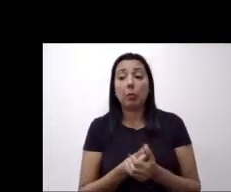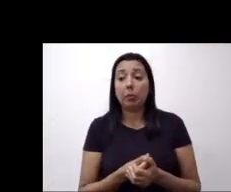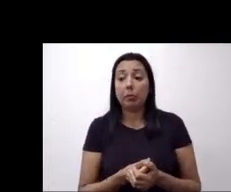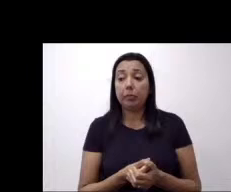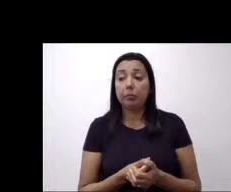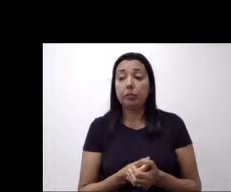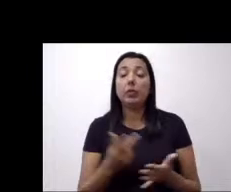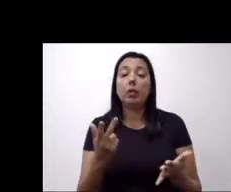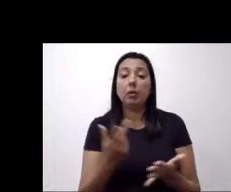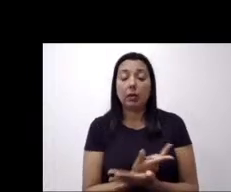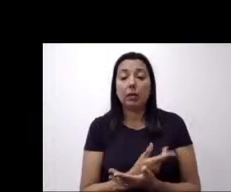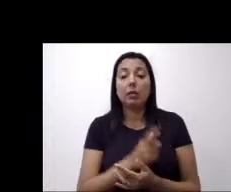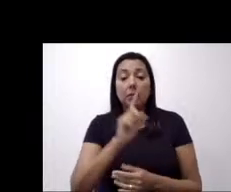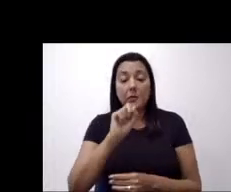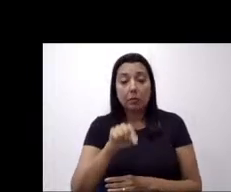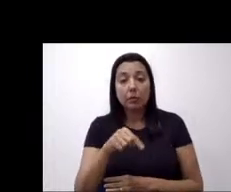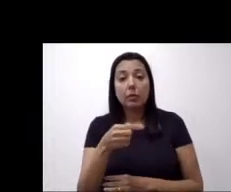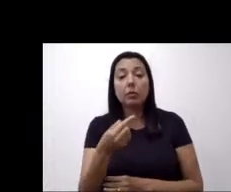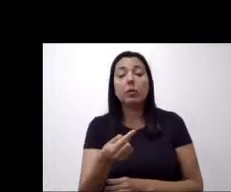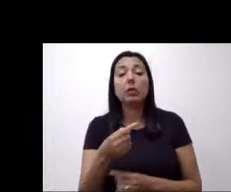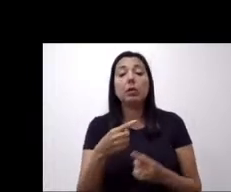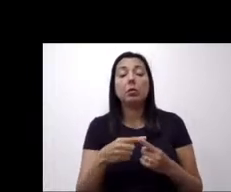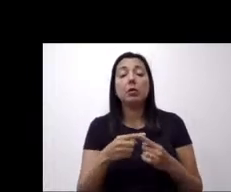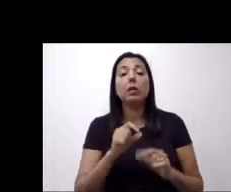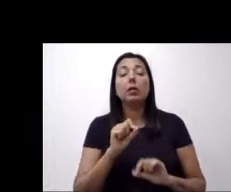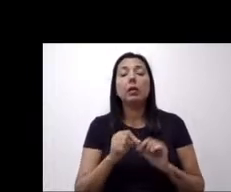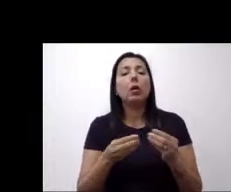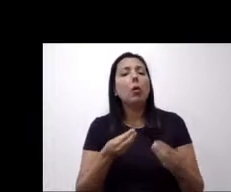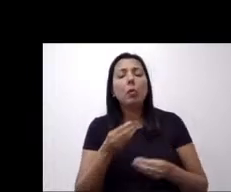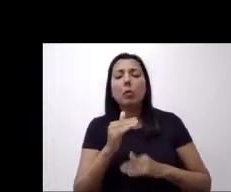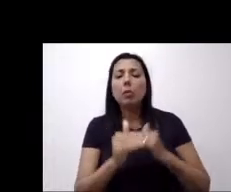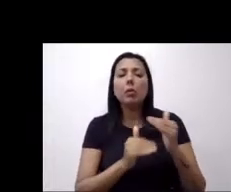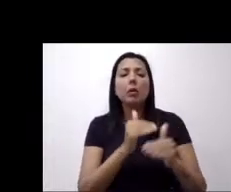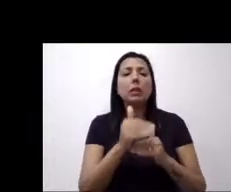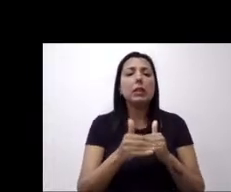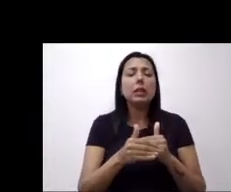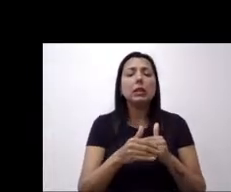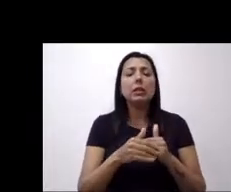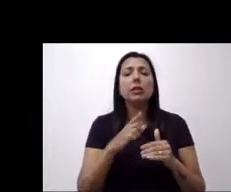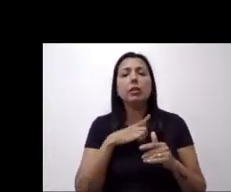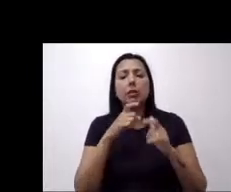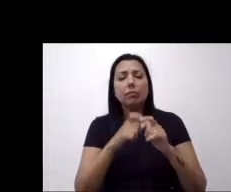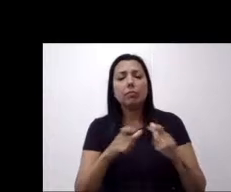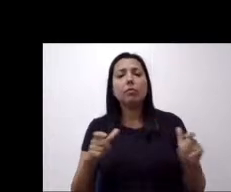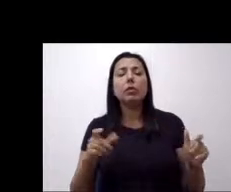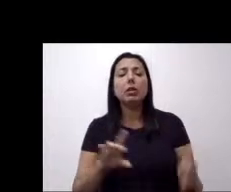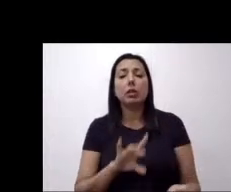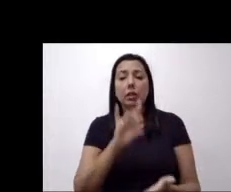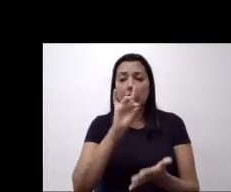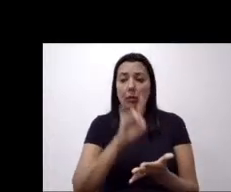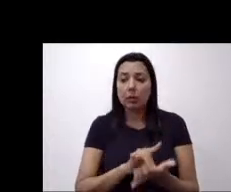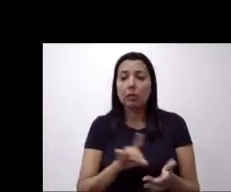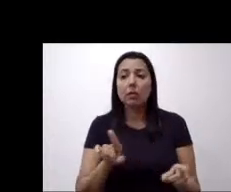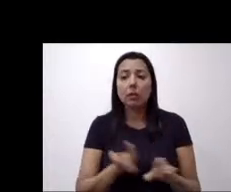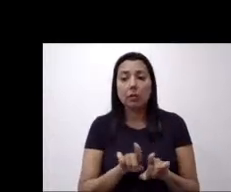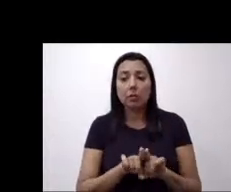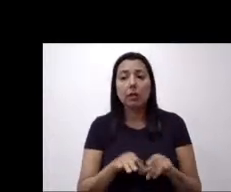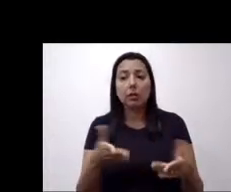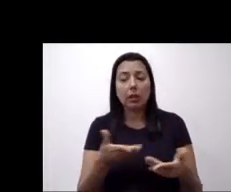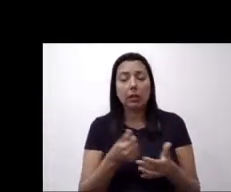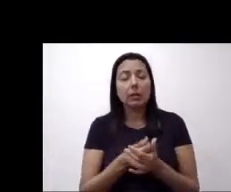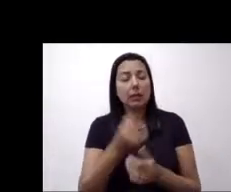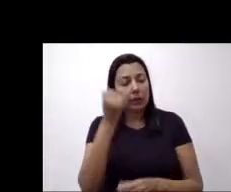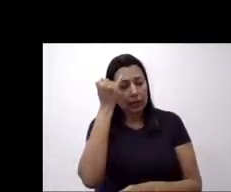of legitimacy and criticize of the government. And I think I finished, yes.